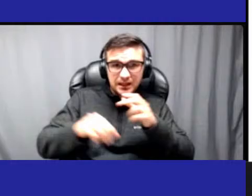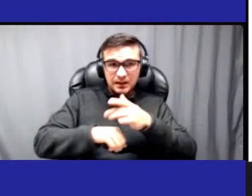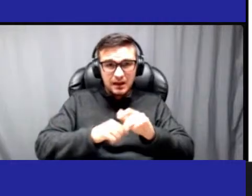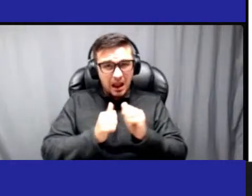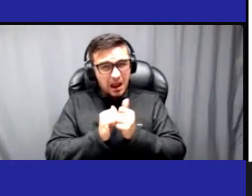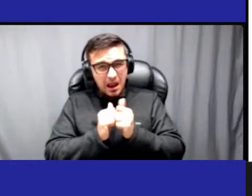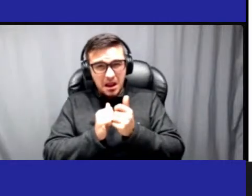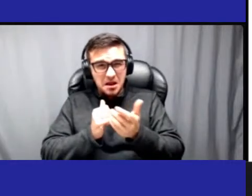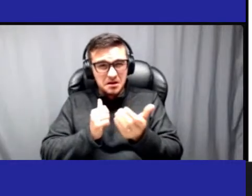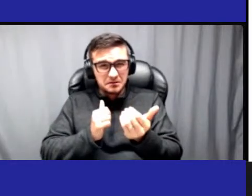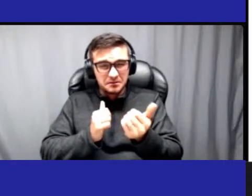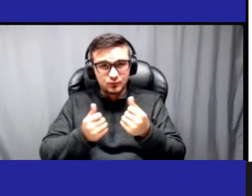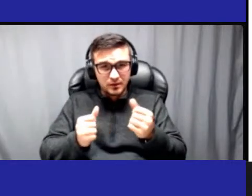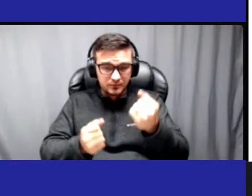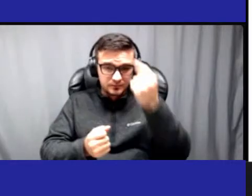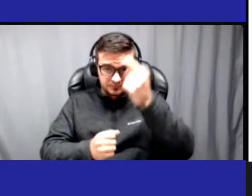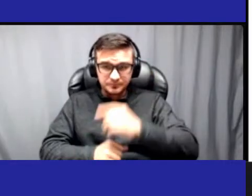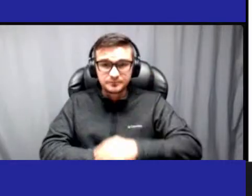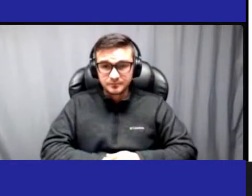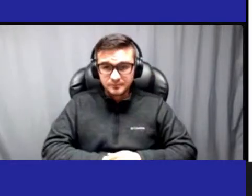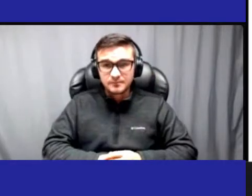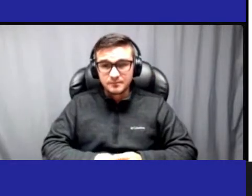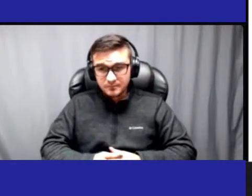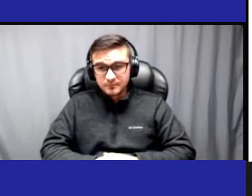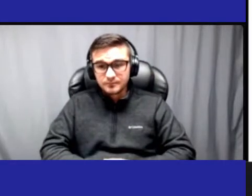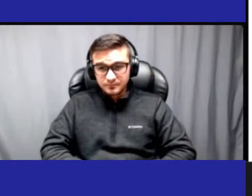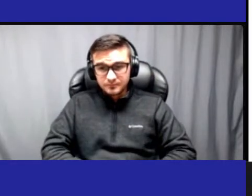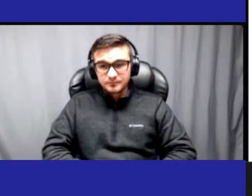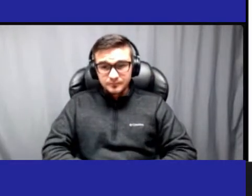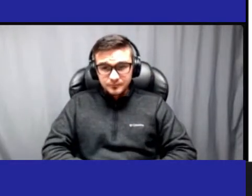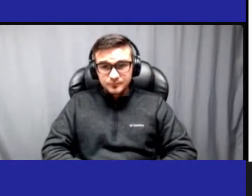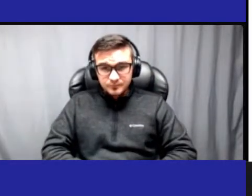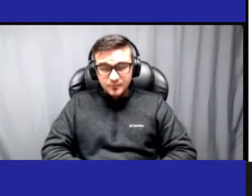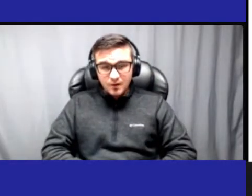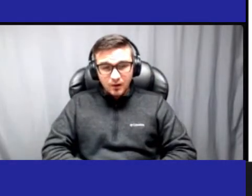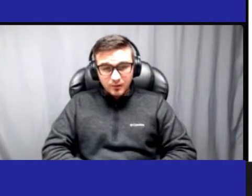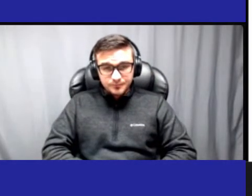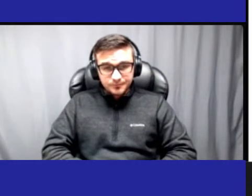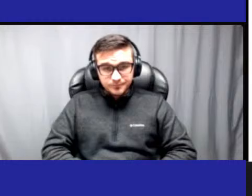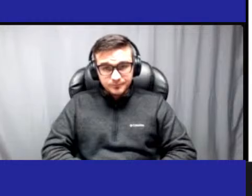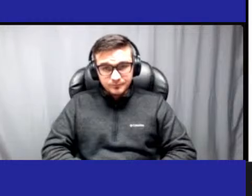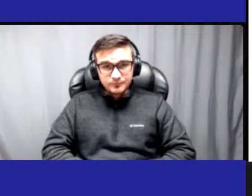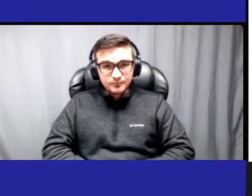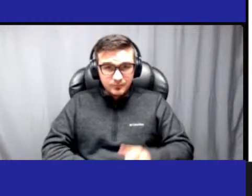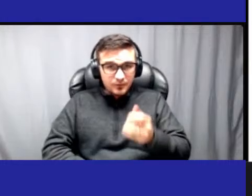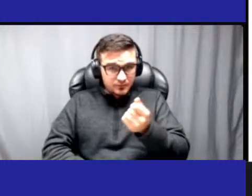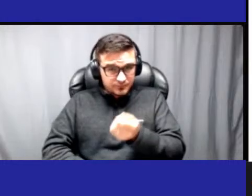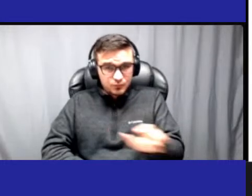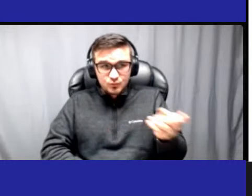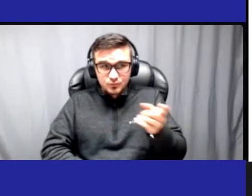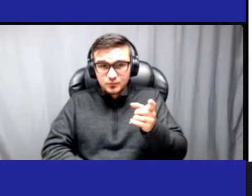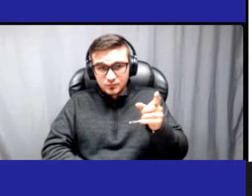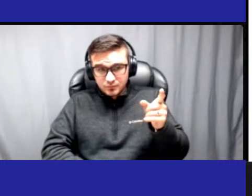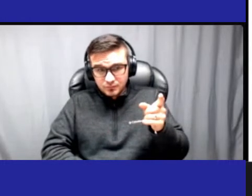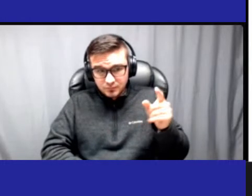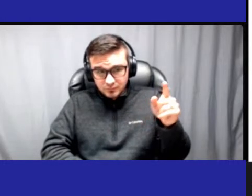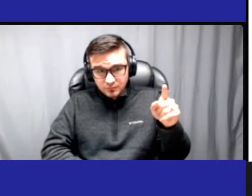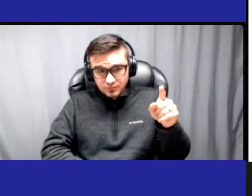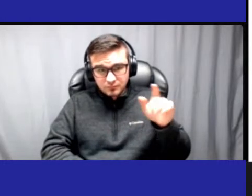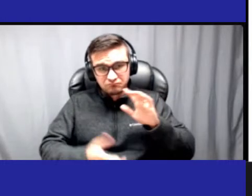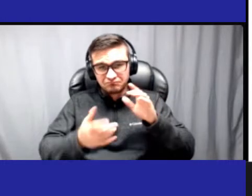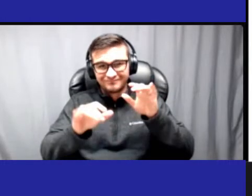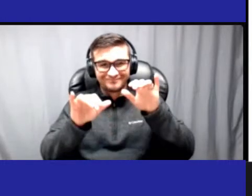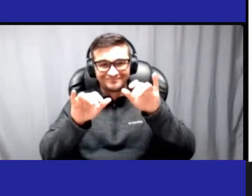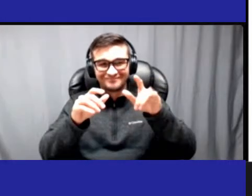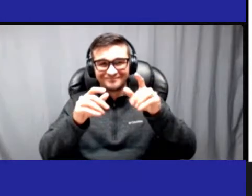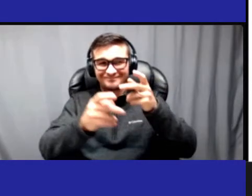that part. Yeah, so I can speak to that a little bit. So a few of them, they're if we could stay on one slide, Rapid Reliable,